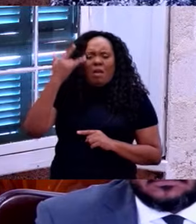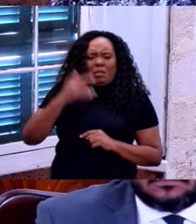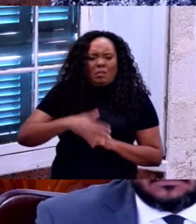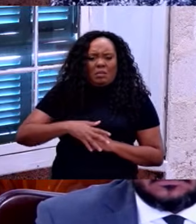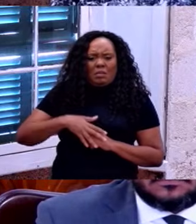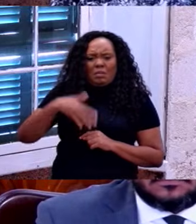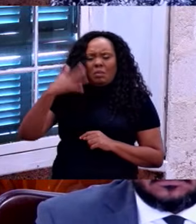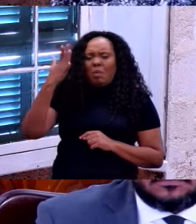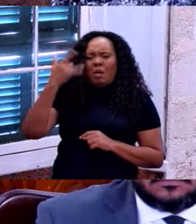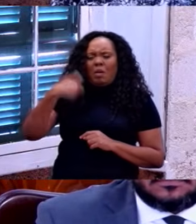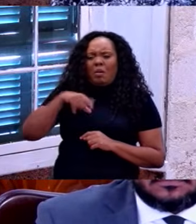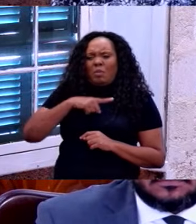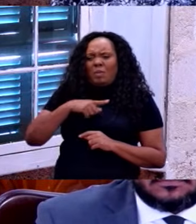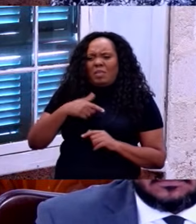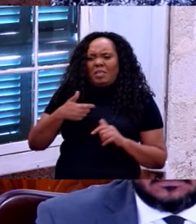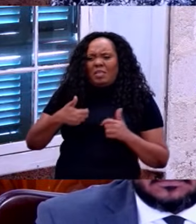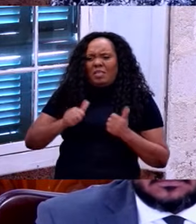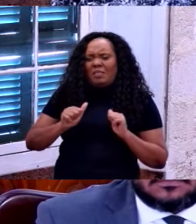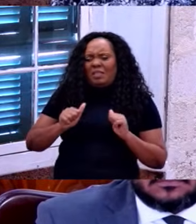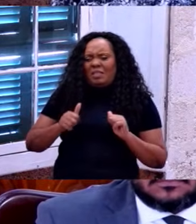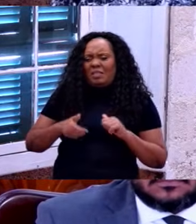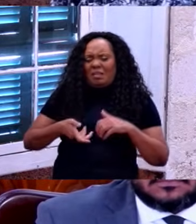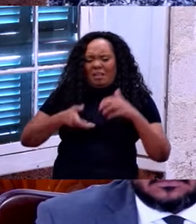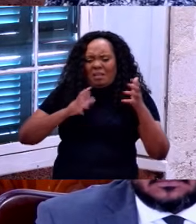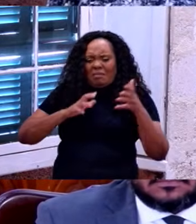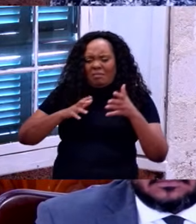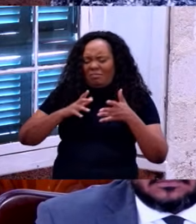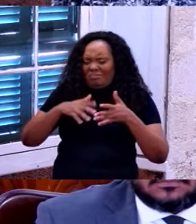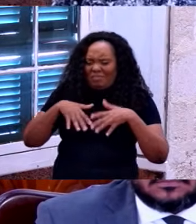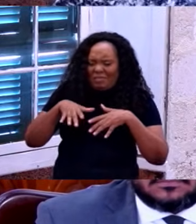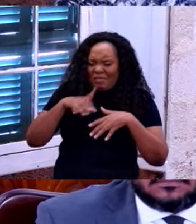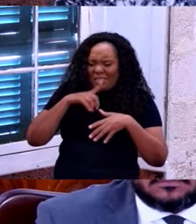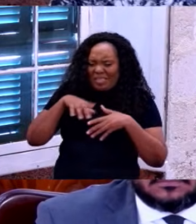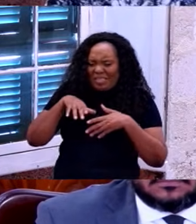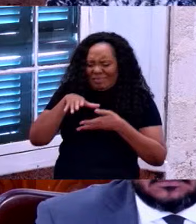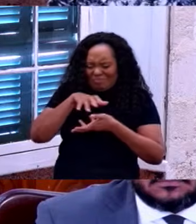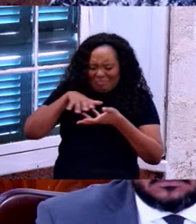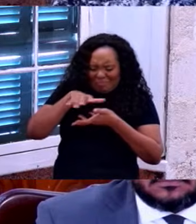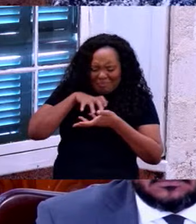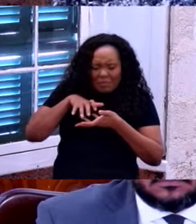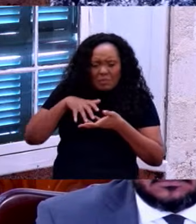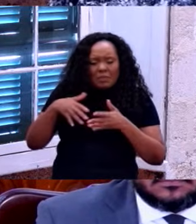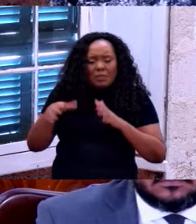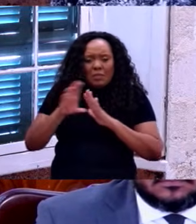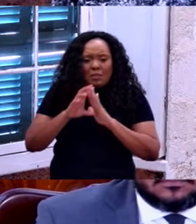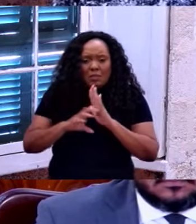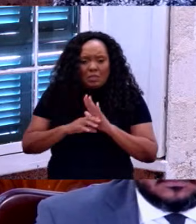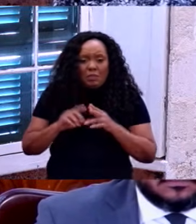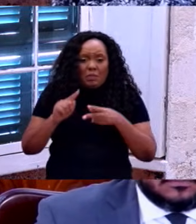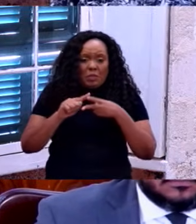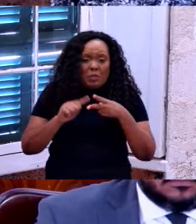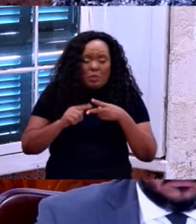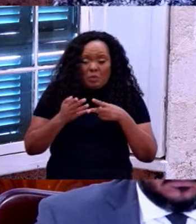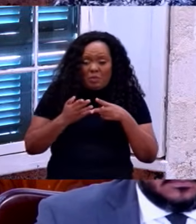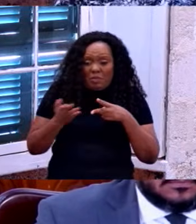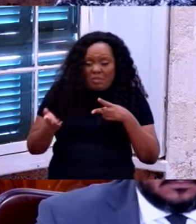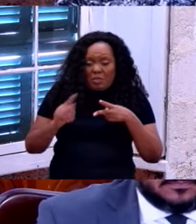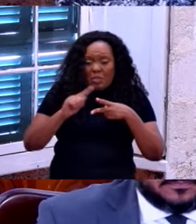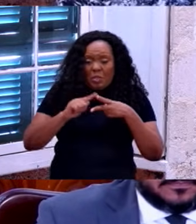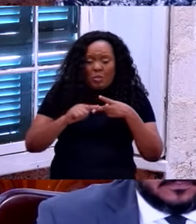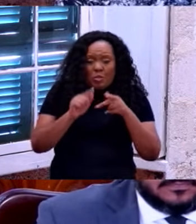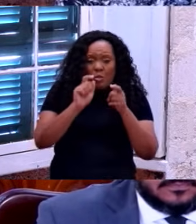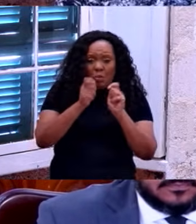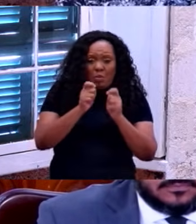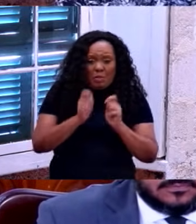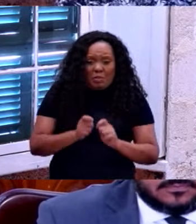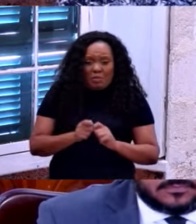word, with the Constitution, with two not very important, to my mind, amendments for something